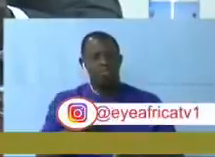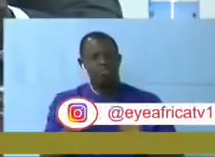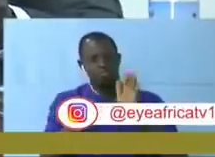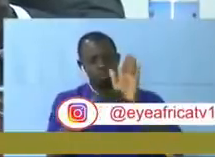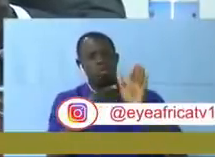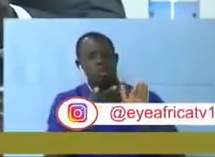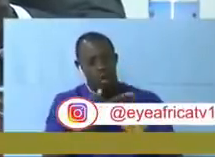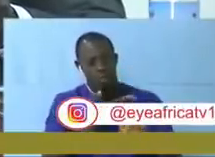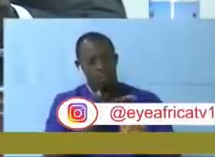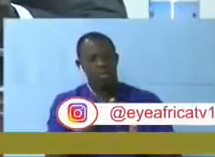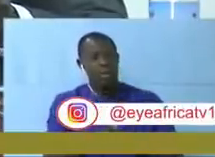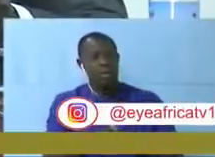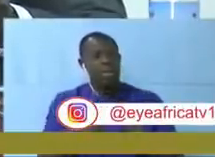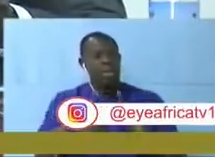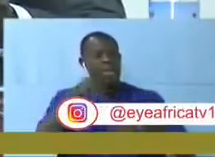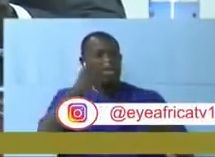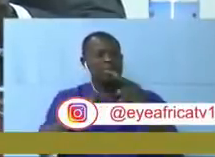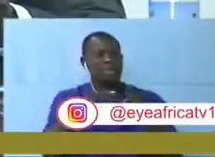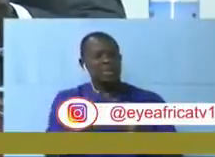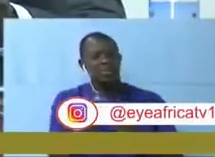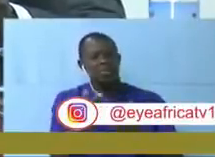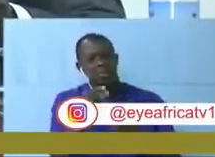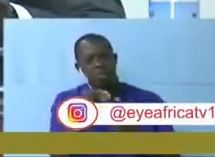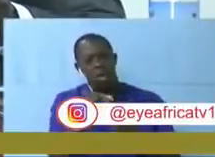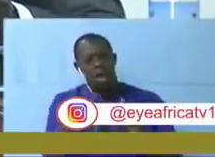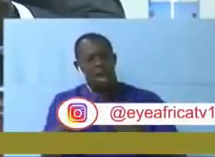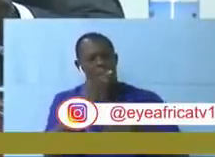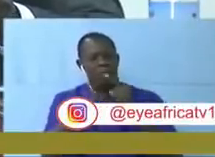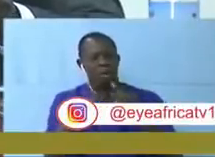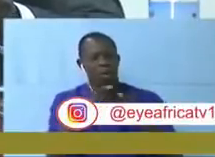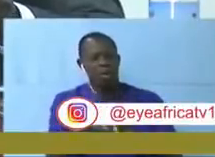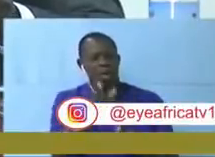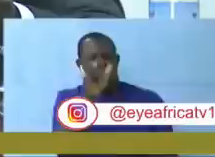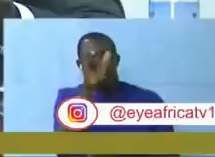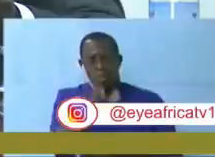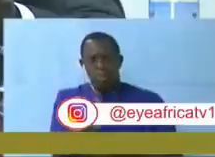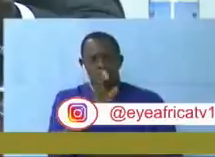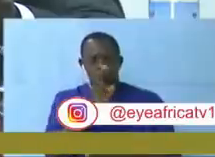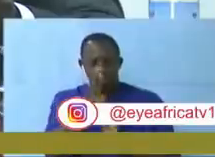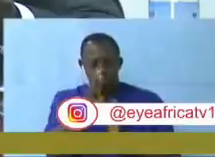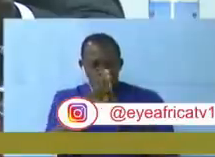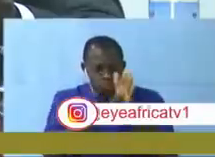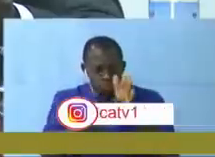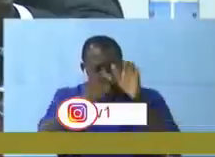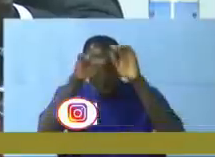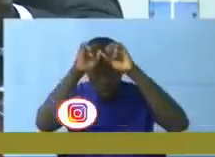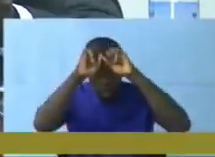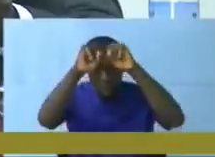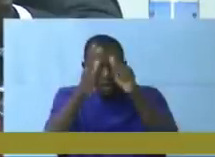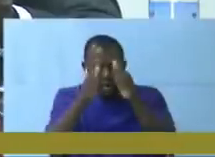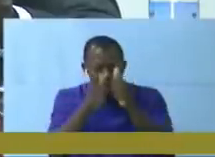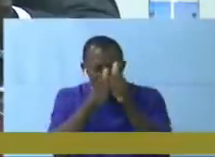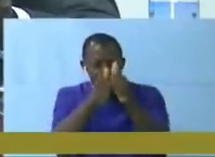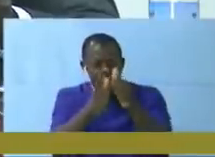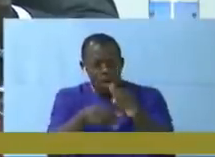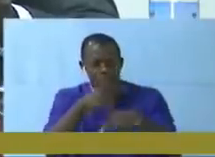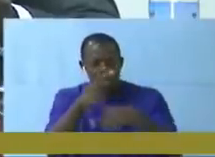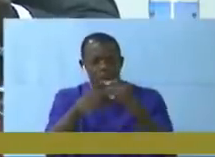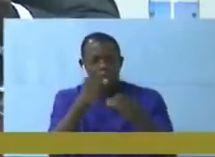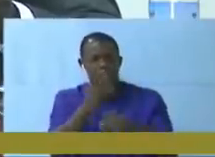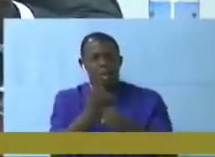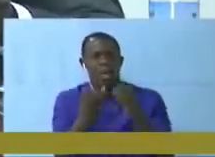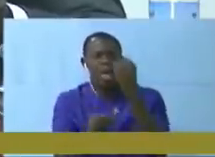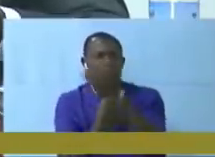the next sentence is the self-perpetuating rule of the recent past, however, soon gave rise to abuse